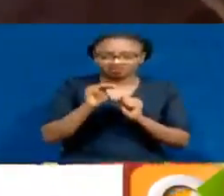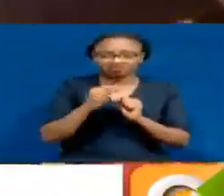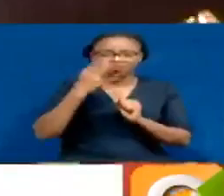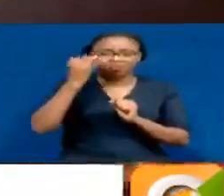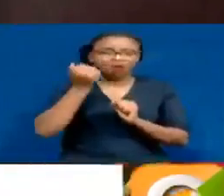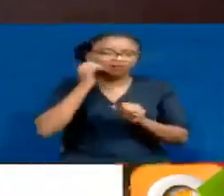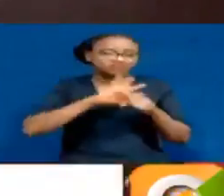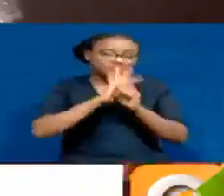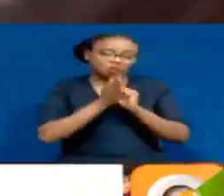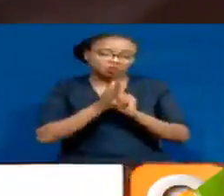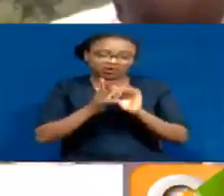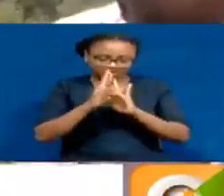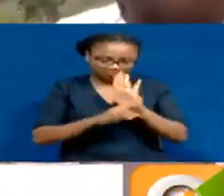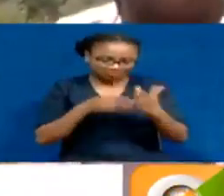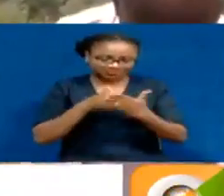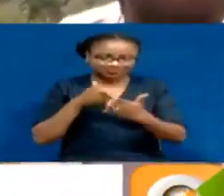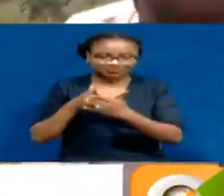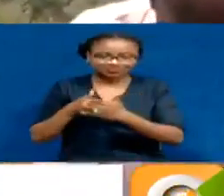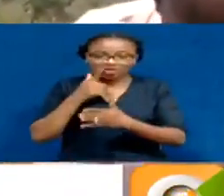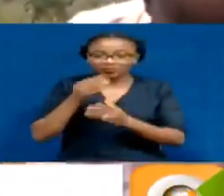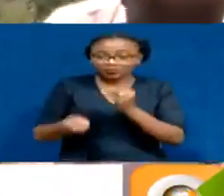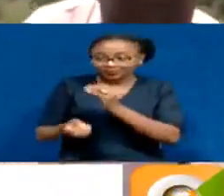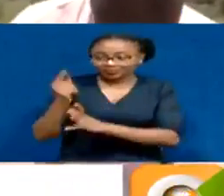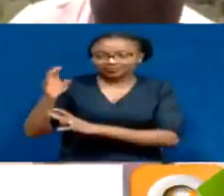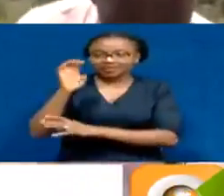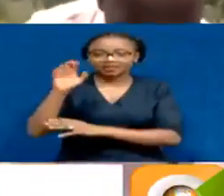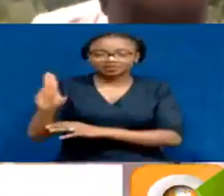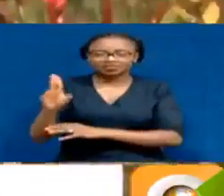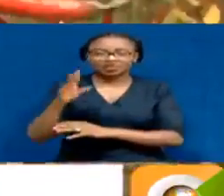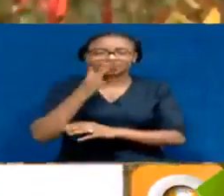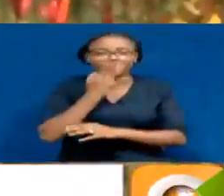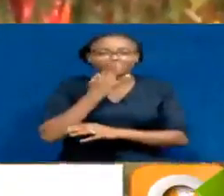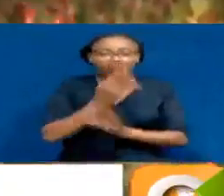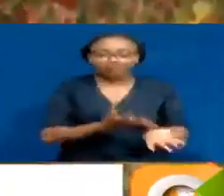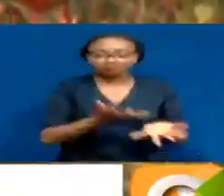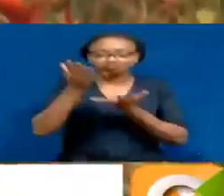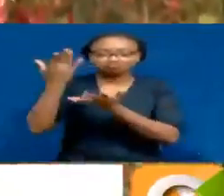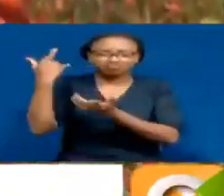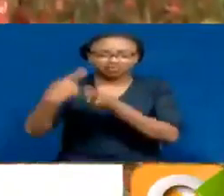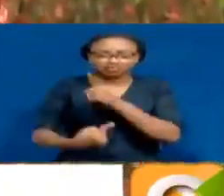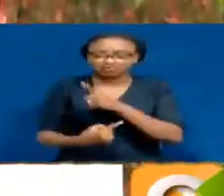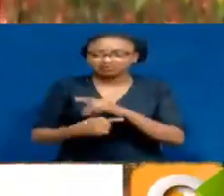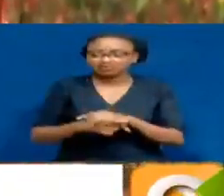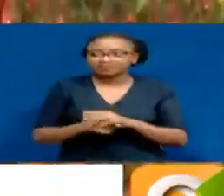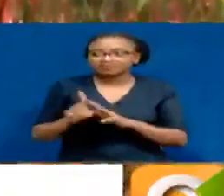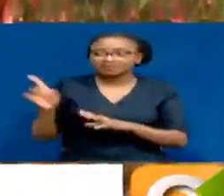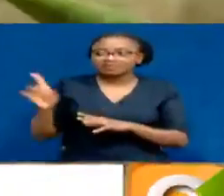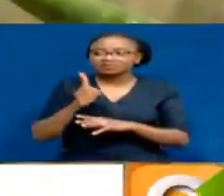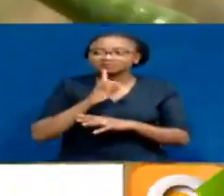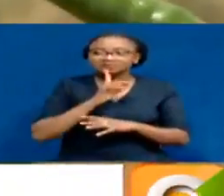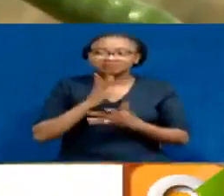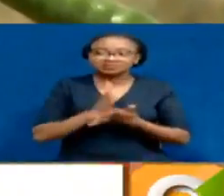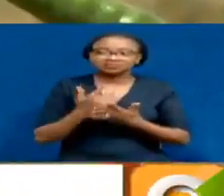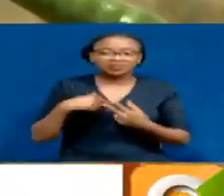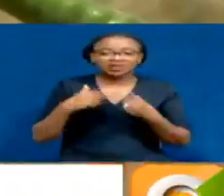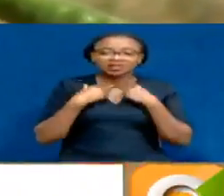due to COVID-19 restrictions imposed by the EU on chilli exportation last year. The affected farmers say they are